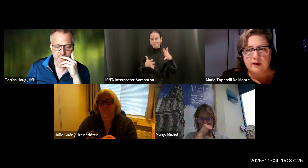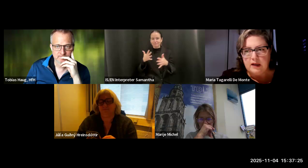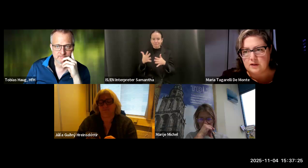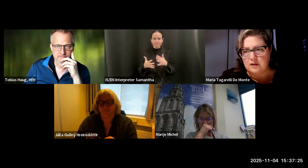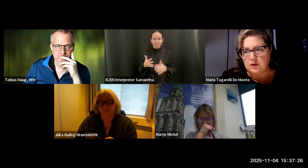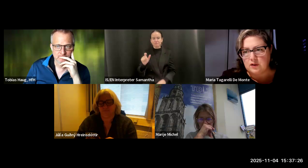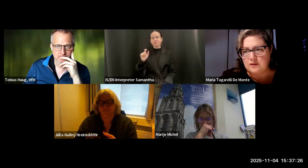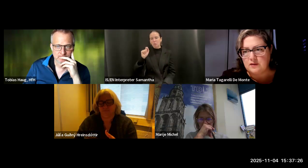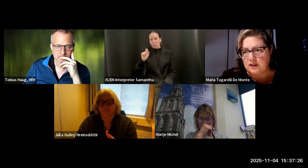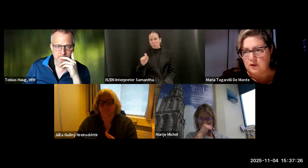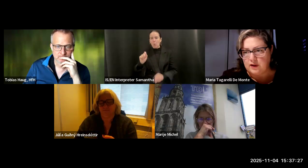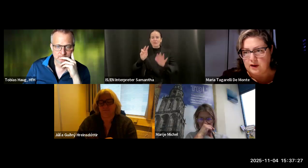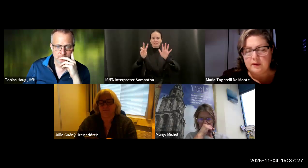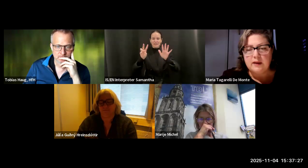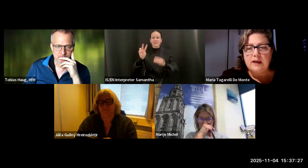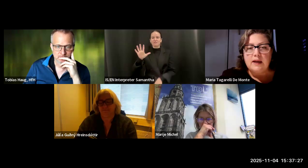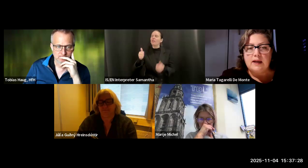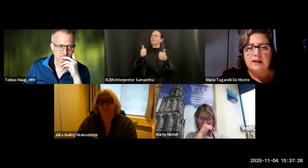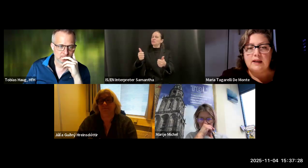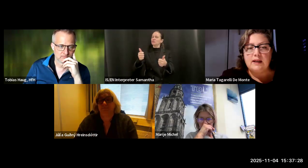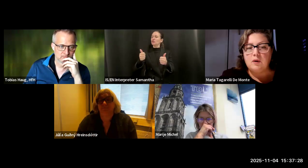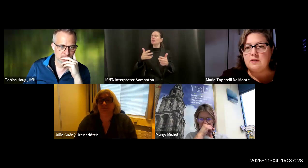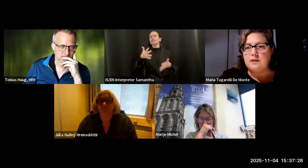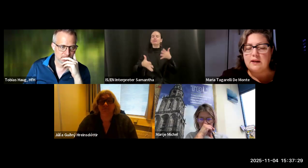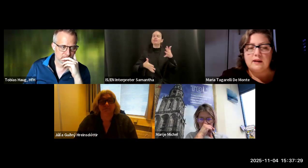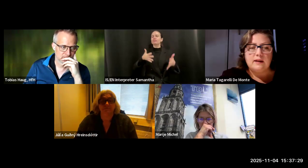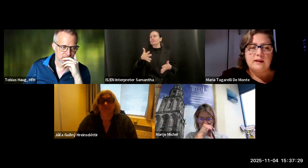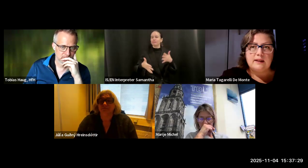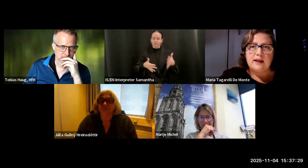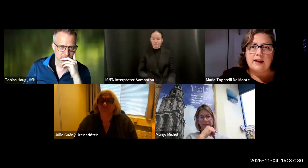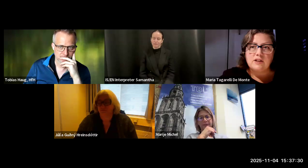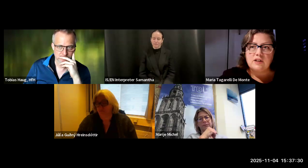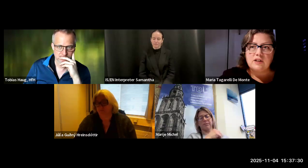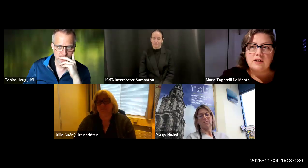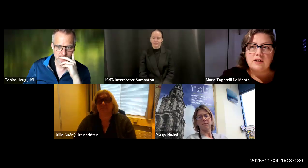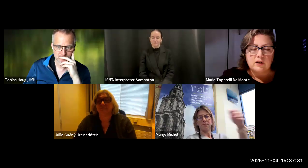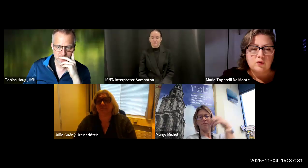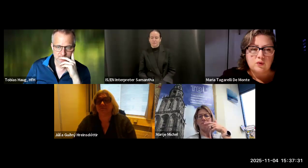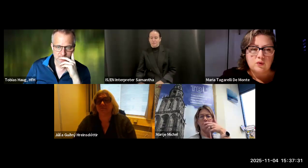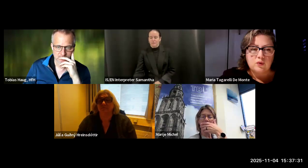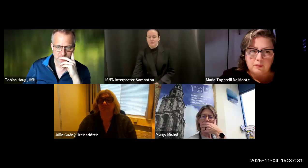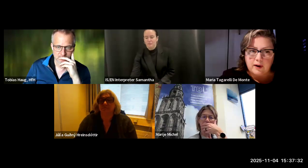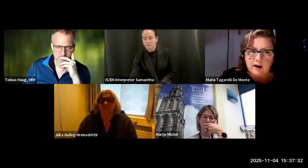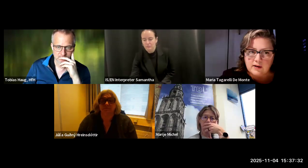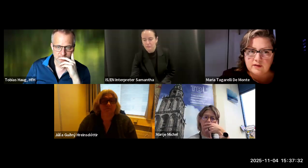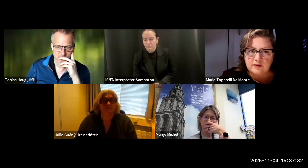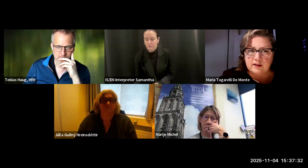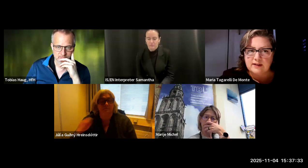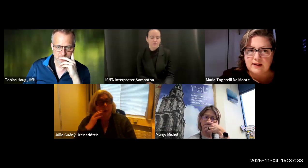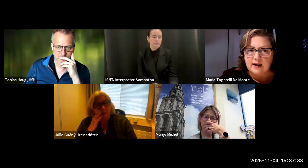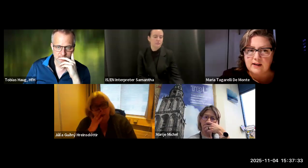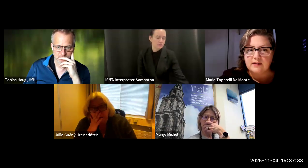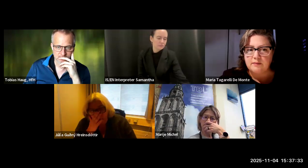0.75. This was a good speed for them. In the moment when they actually started to